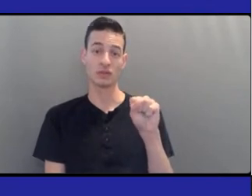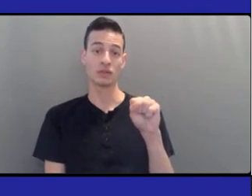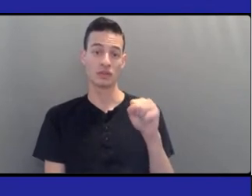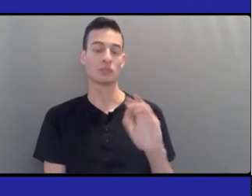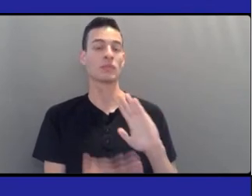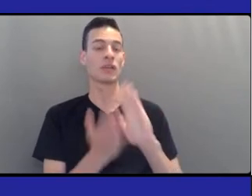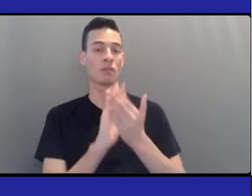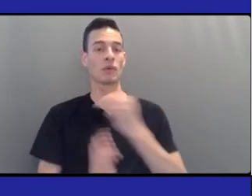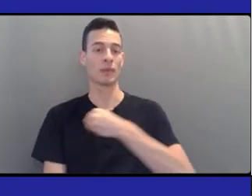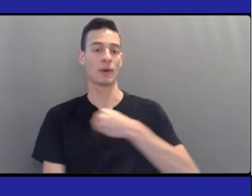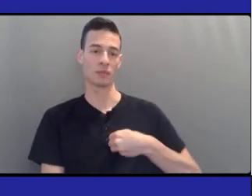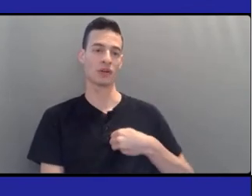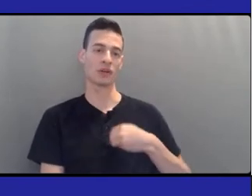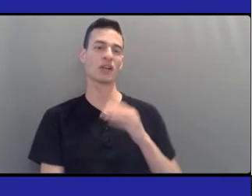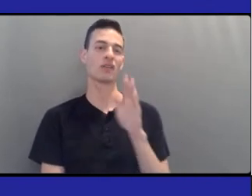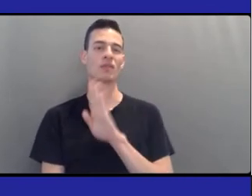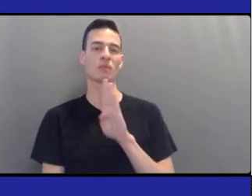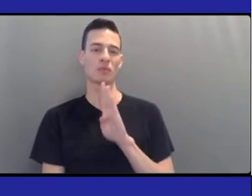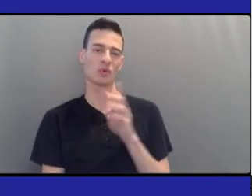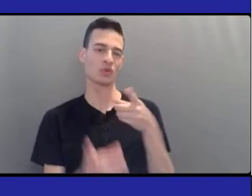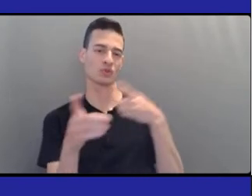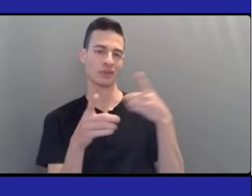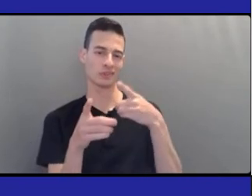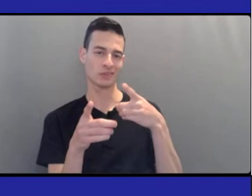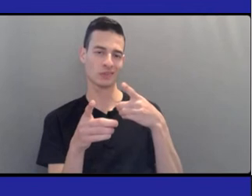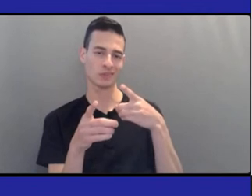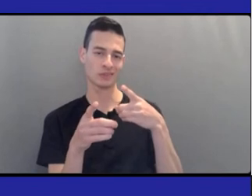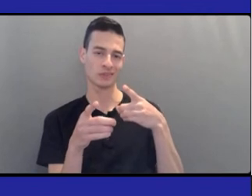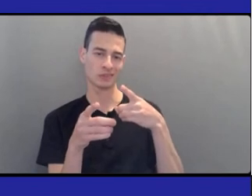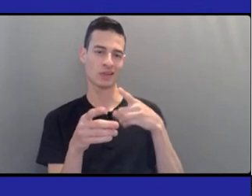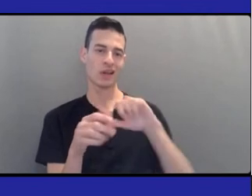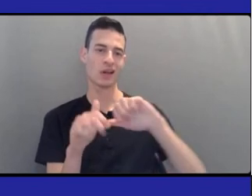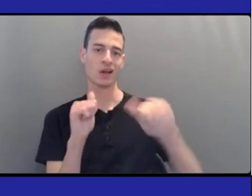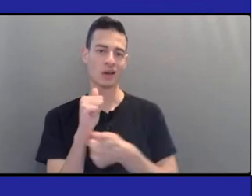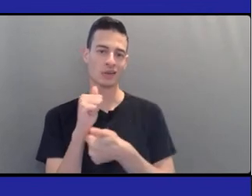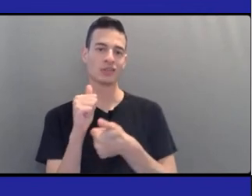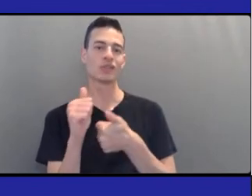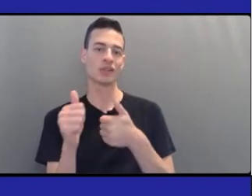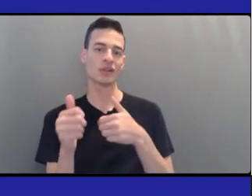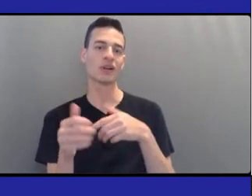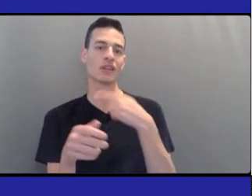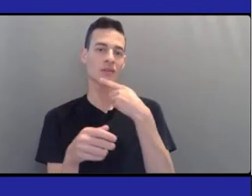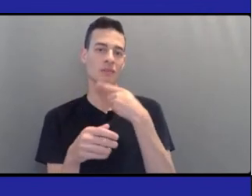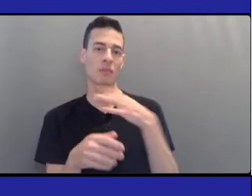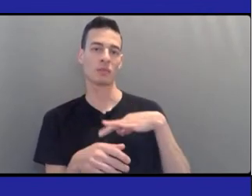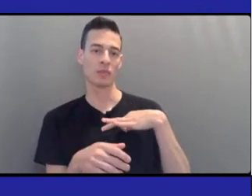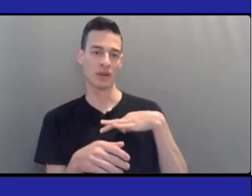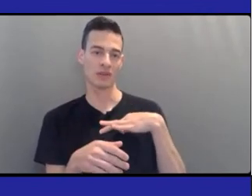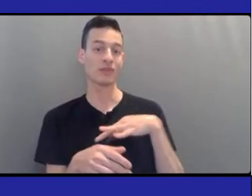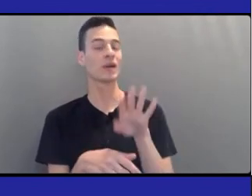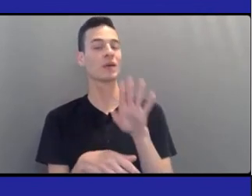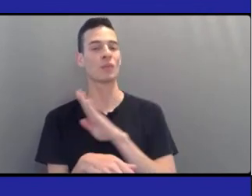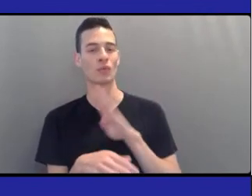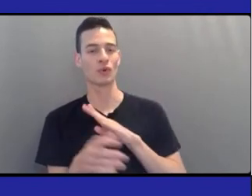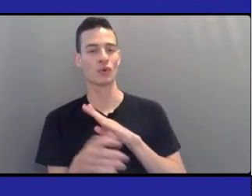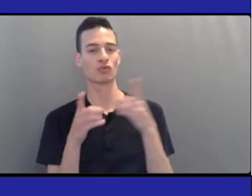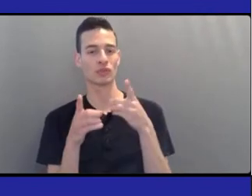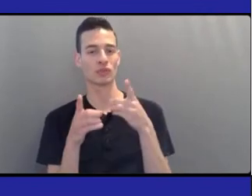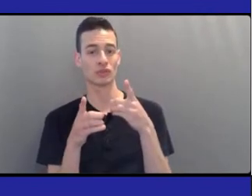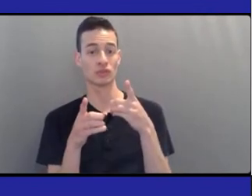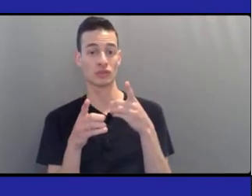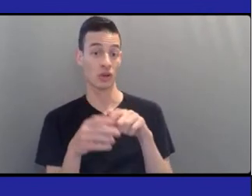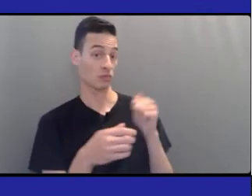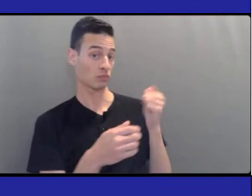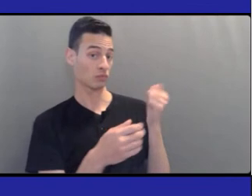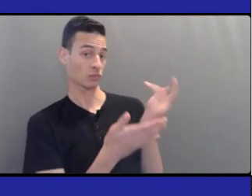Article 43 of the New York Insurance Law, Article 43 Corporation, as authorized by the Board of Directors